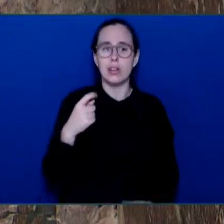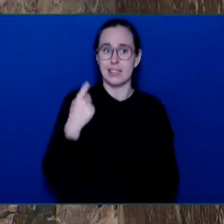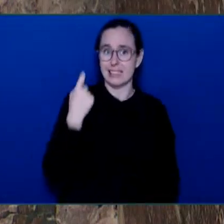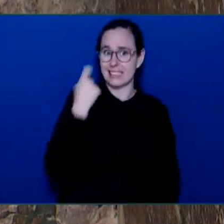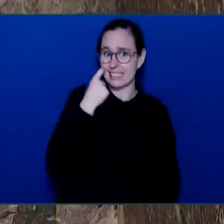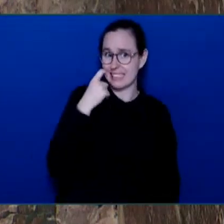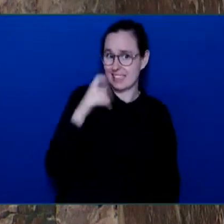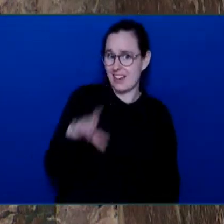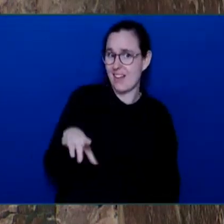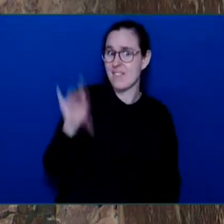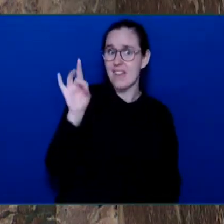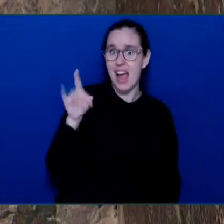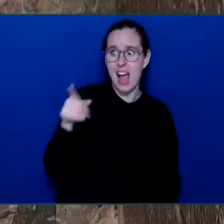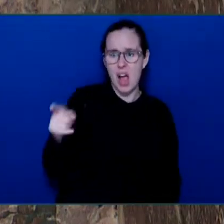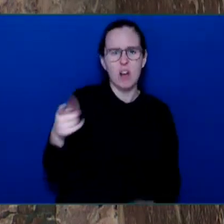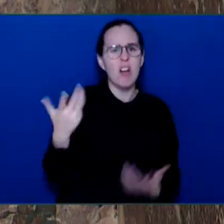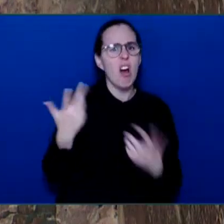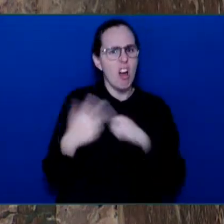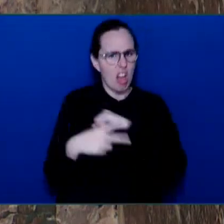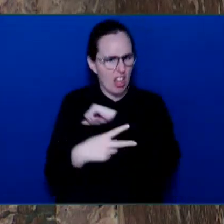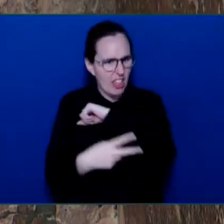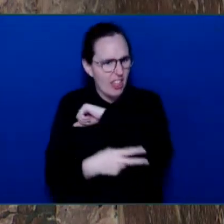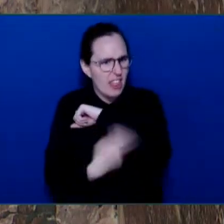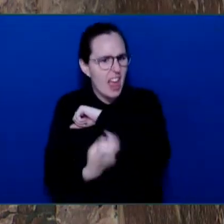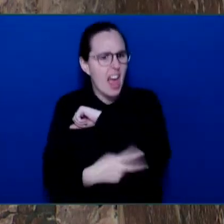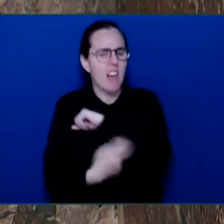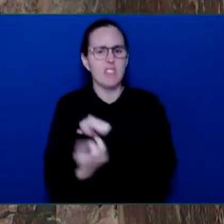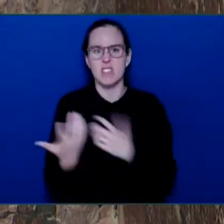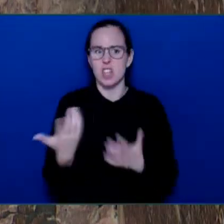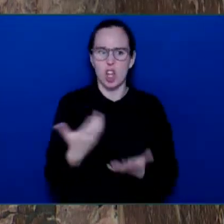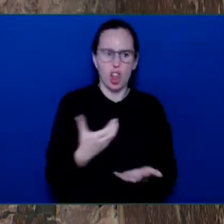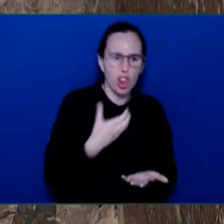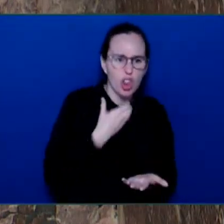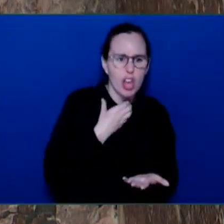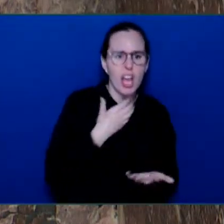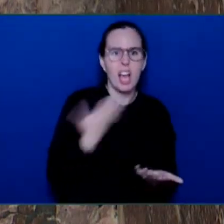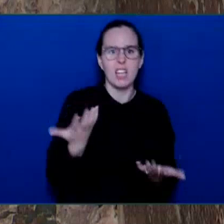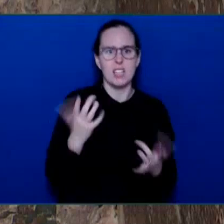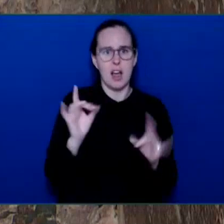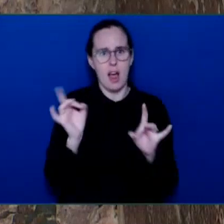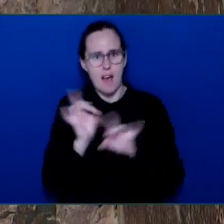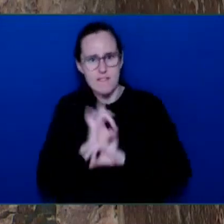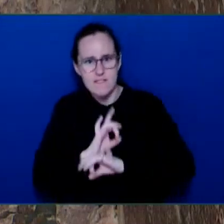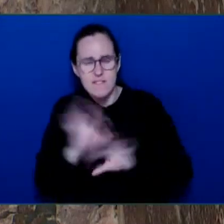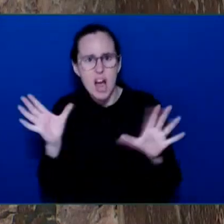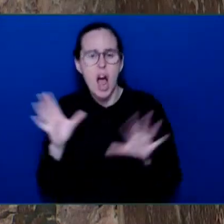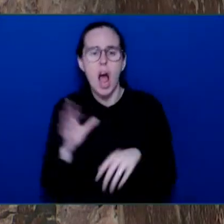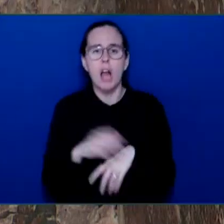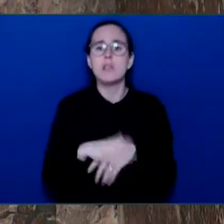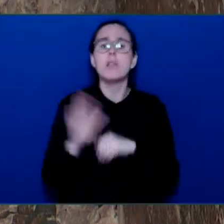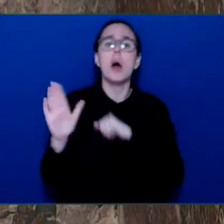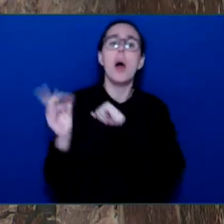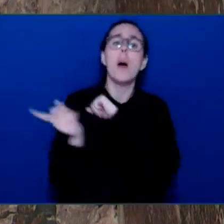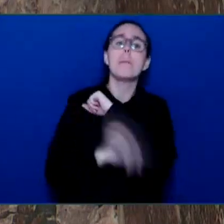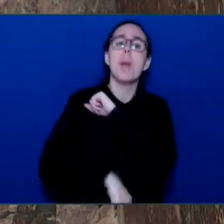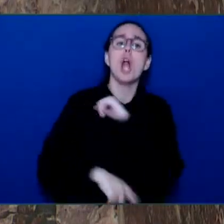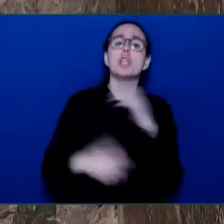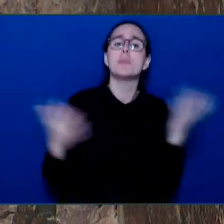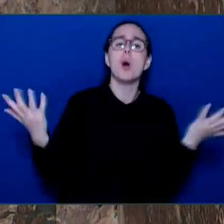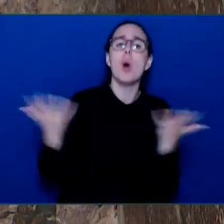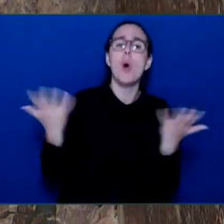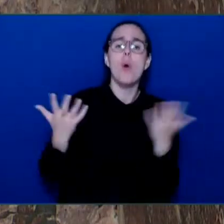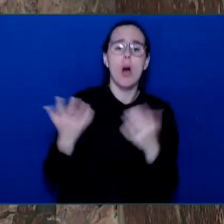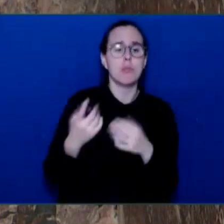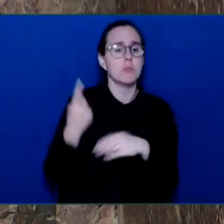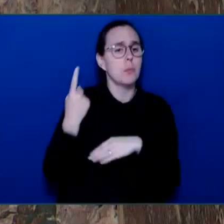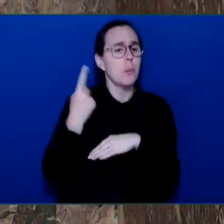and violence. He got 1 day in jail. Just 1 day. When will this soft-on-crime